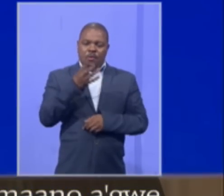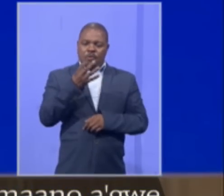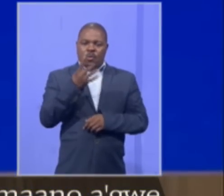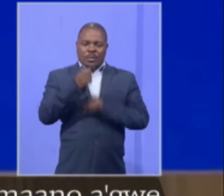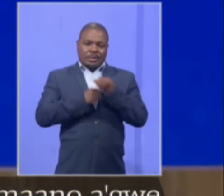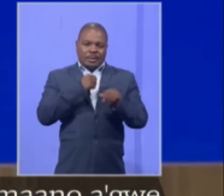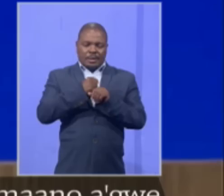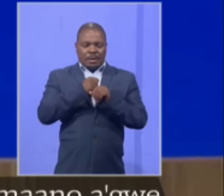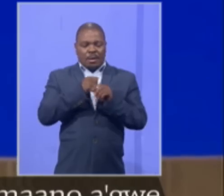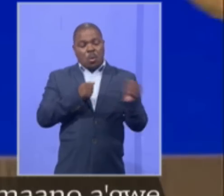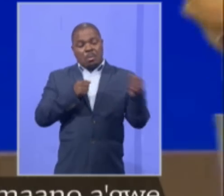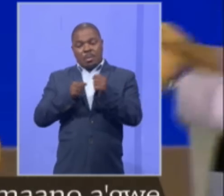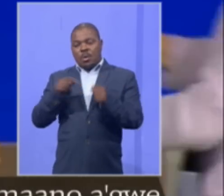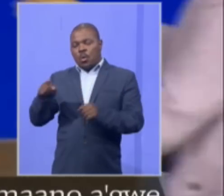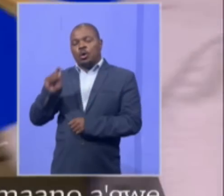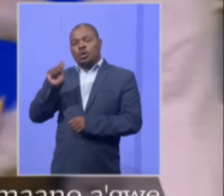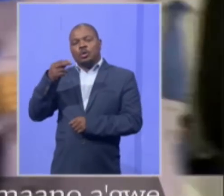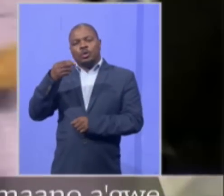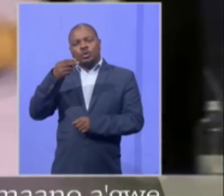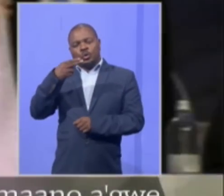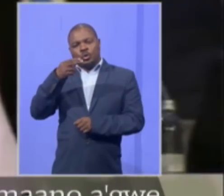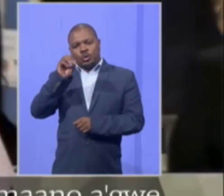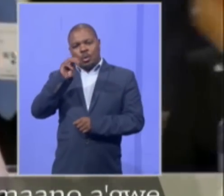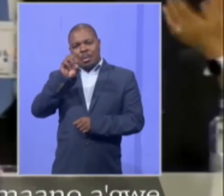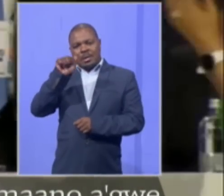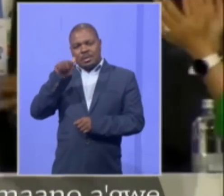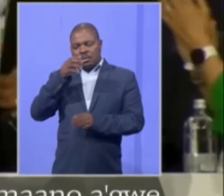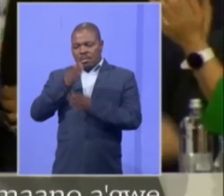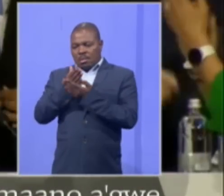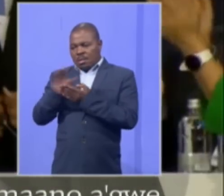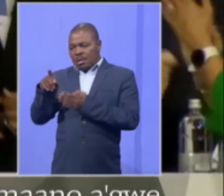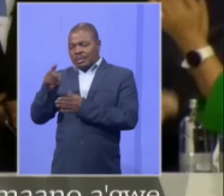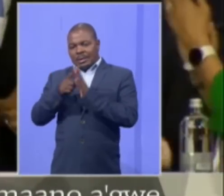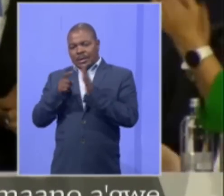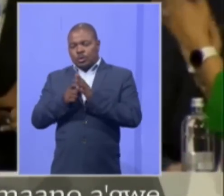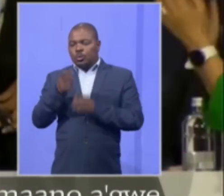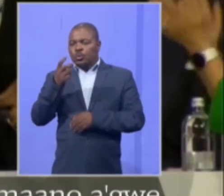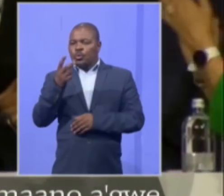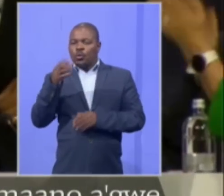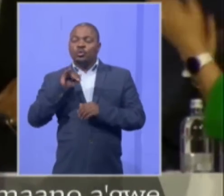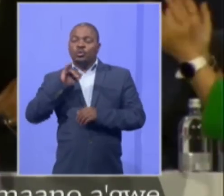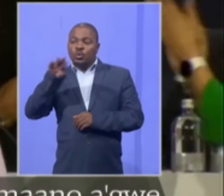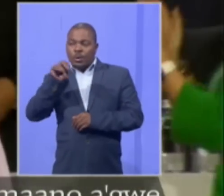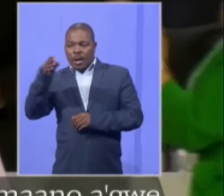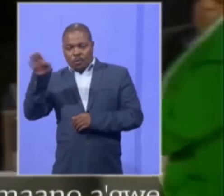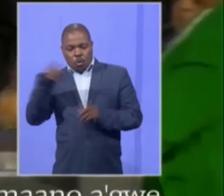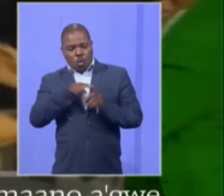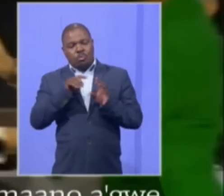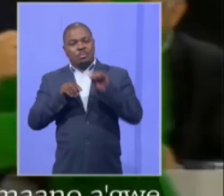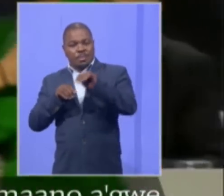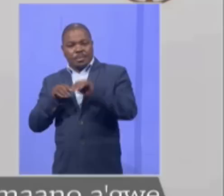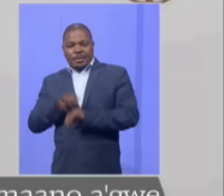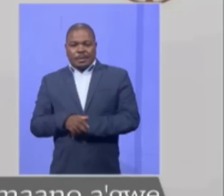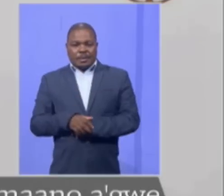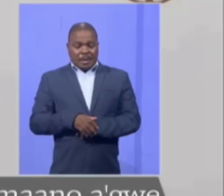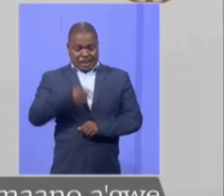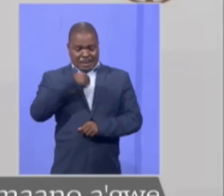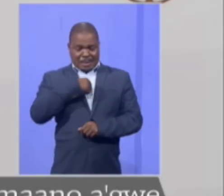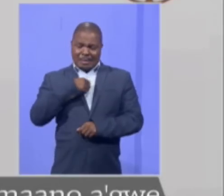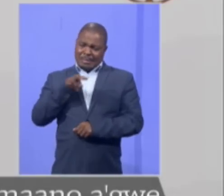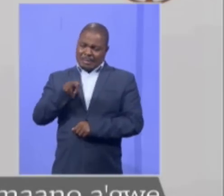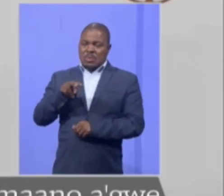Thomas Bach ka di 24 tša kgwedi ya June. I would like to say that over these last 6 months, I've realized how strong